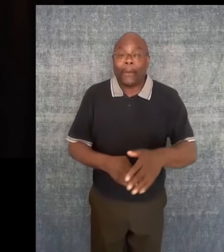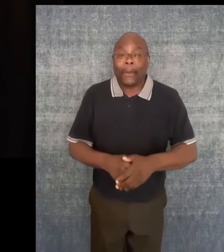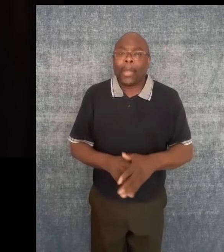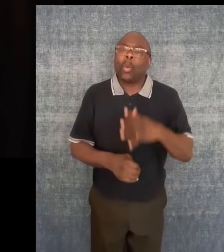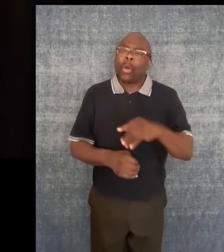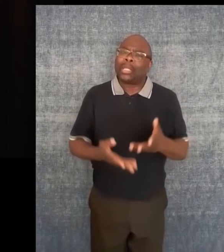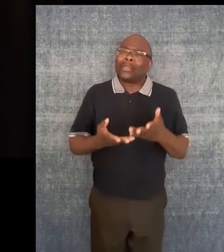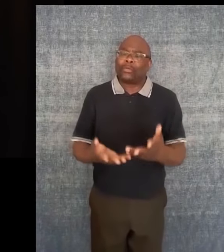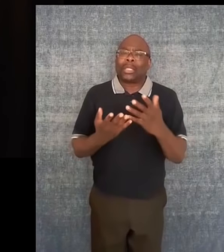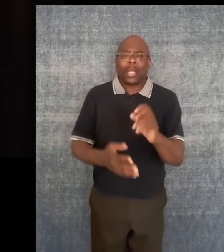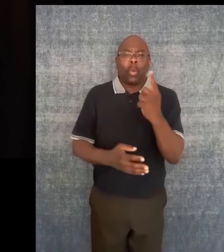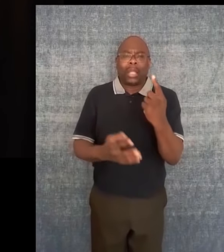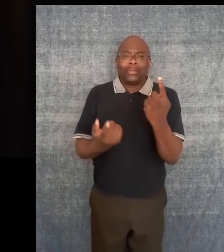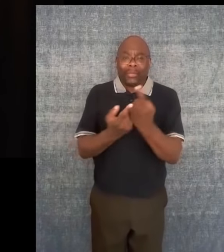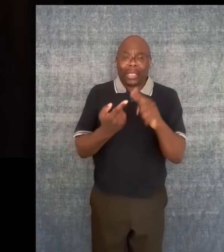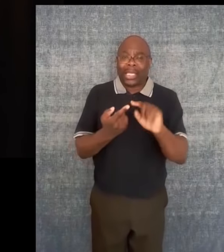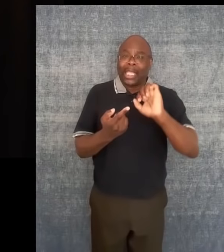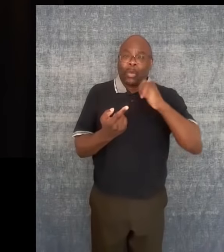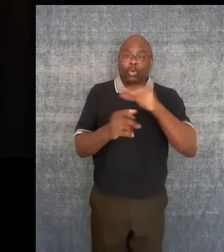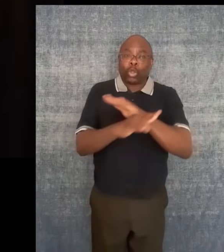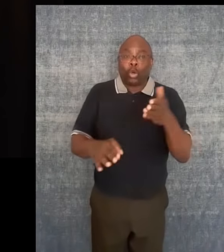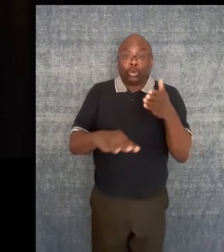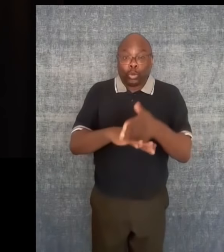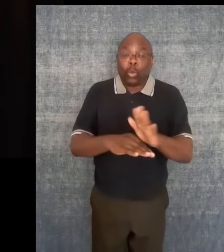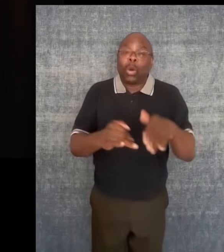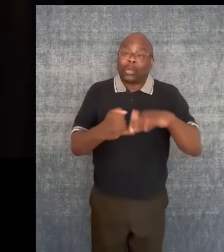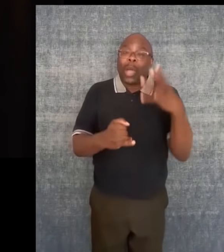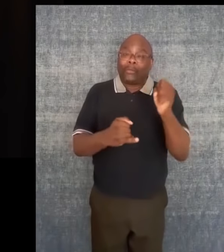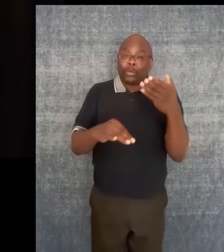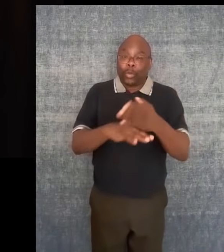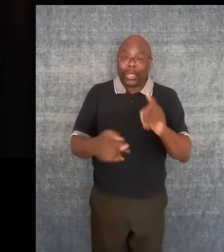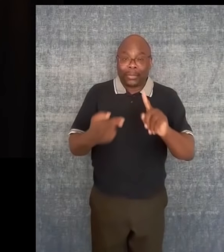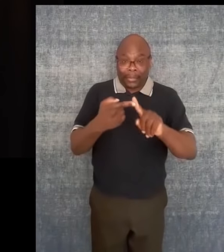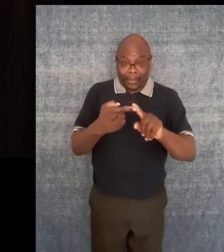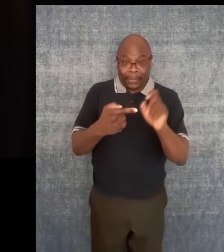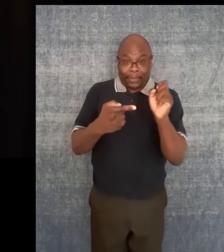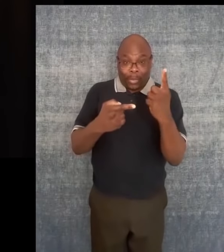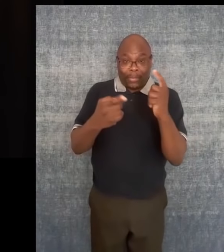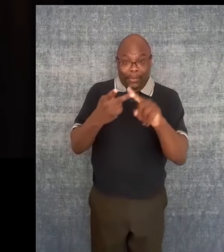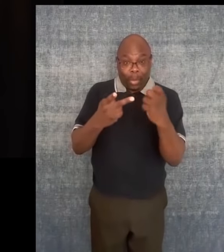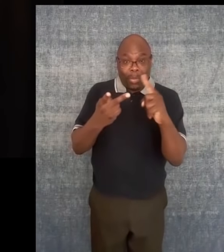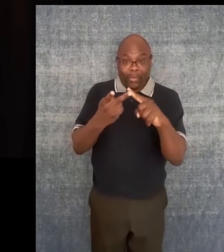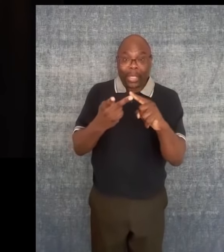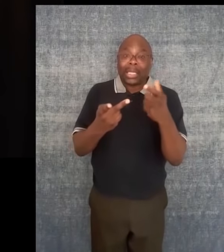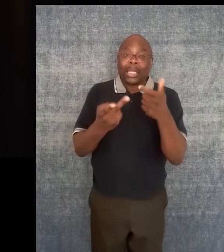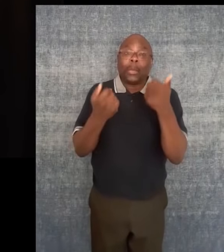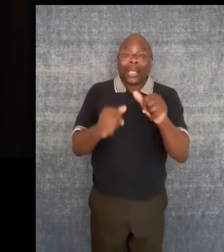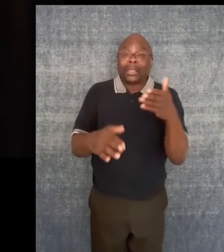And I want to give you today one thing that God won't do until he has to, one thing he has